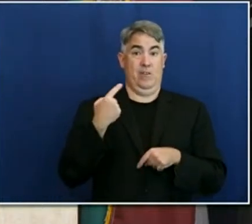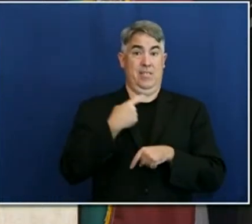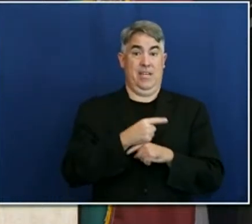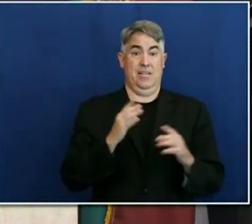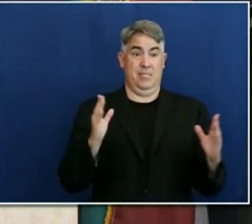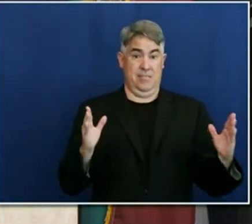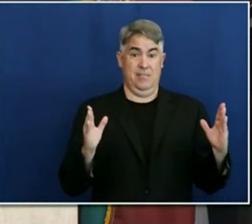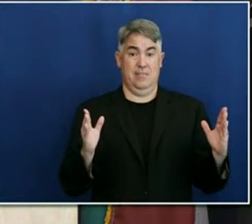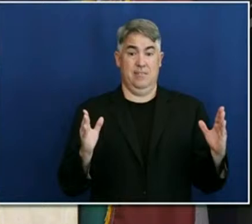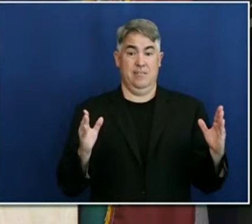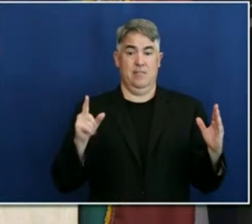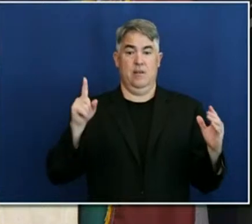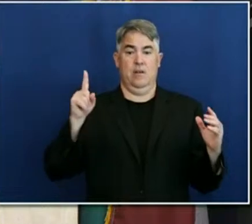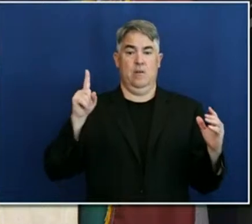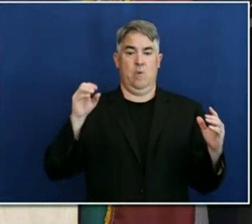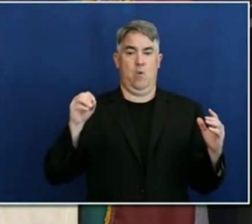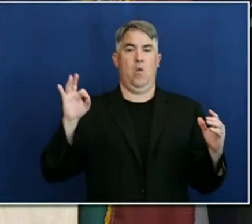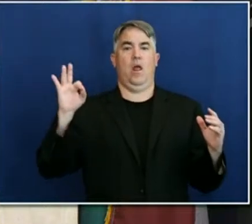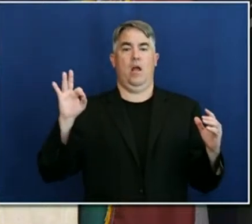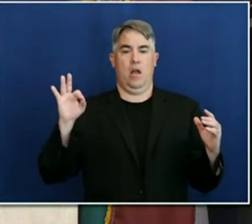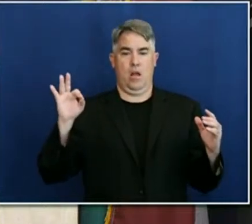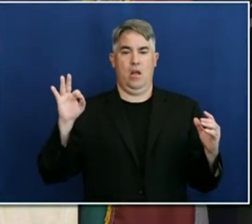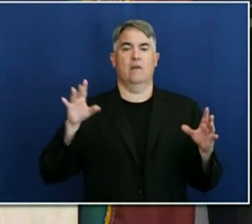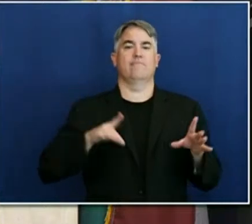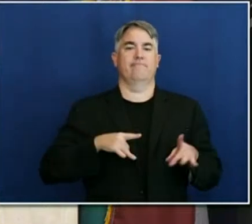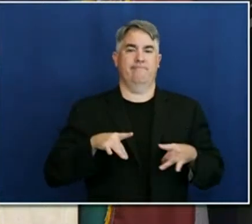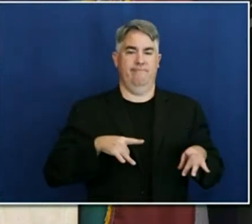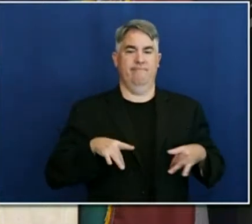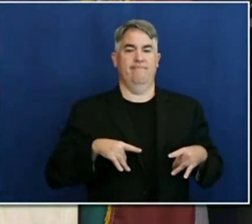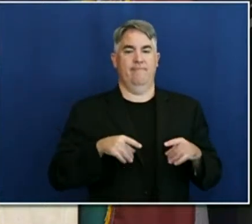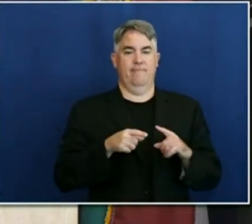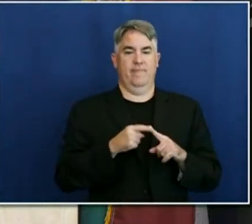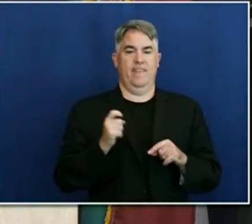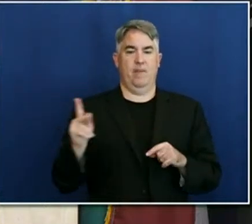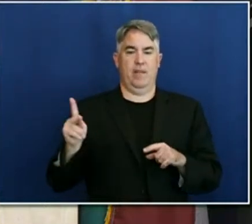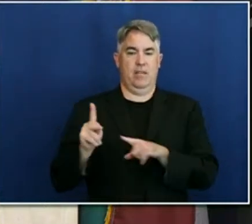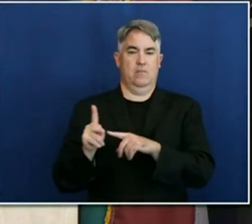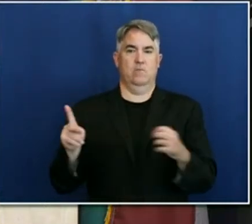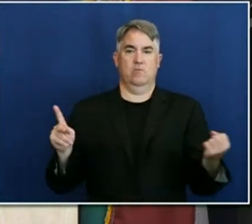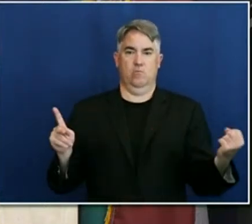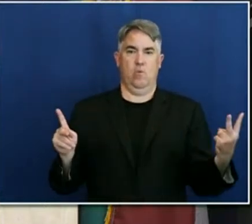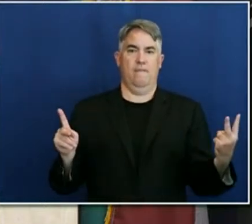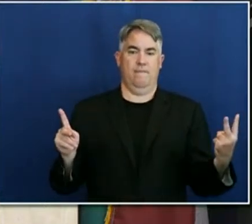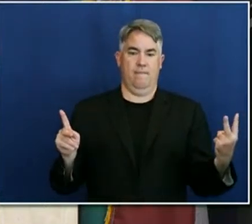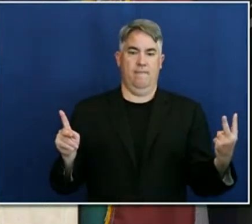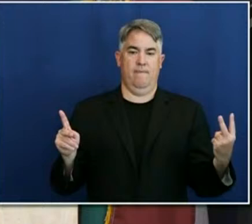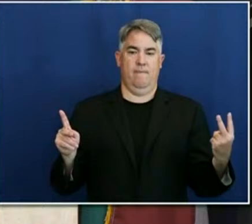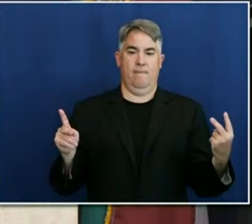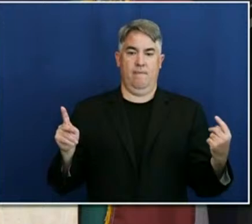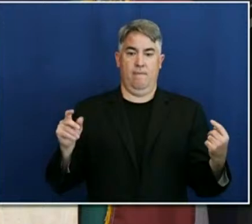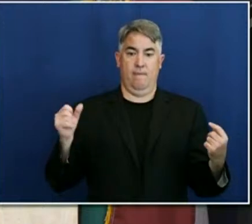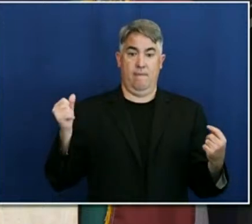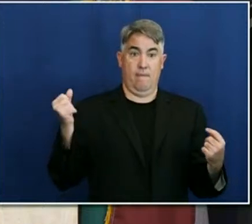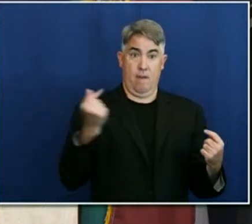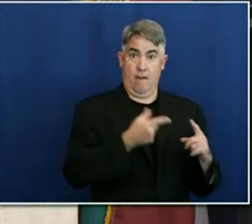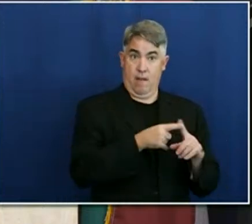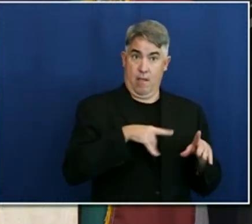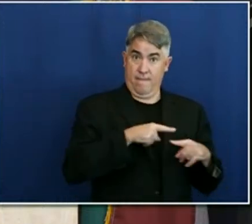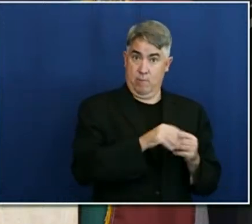12 students. Does not mean that all of those kids contracted it at school, but students who are going to K through 12 is